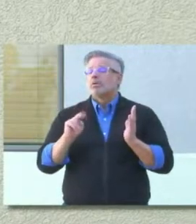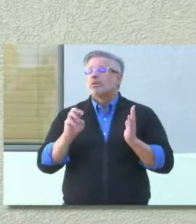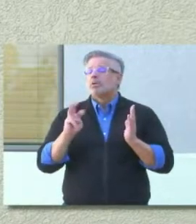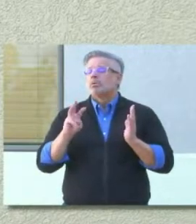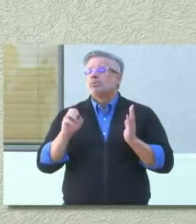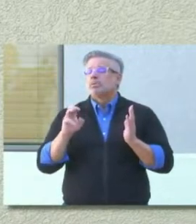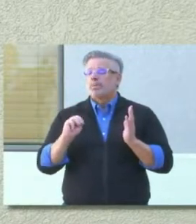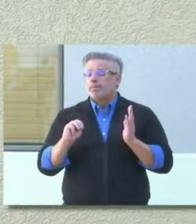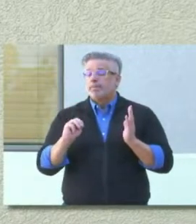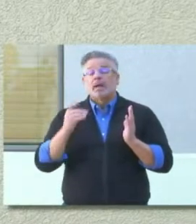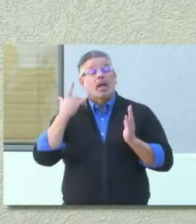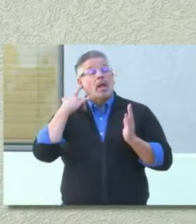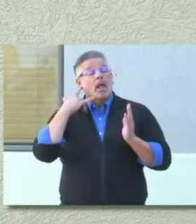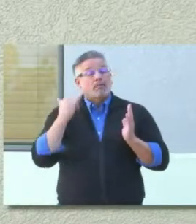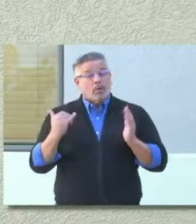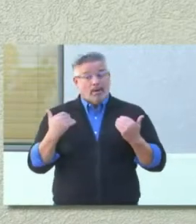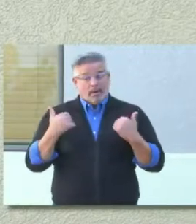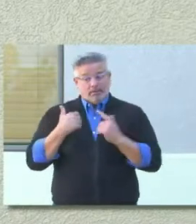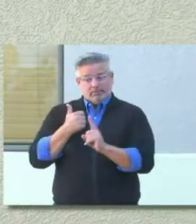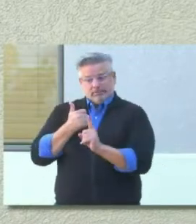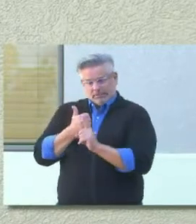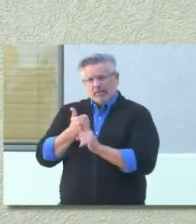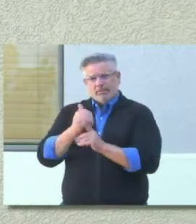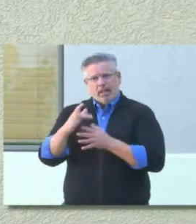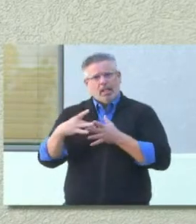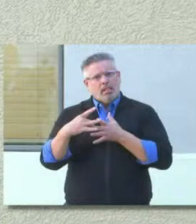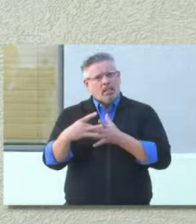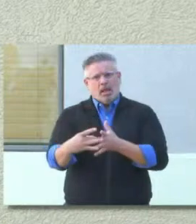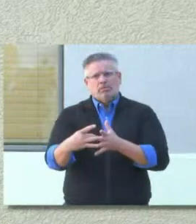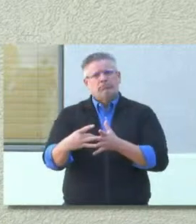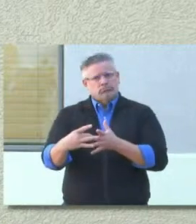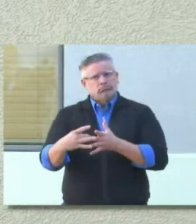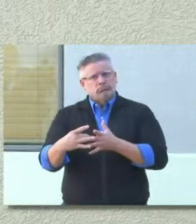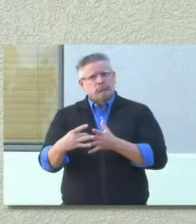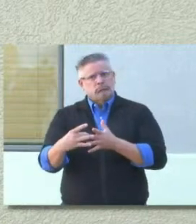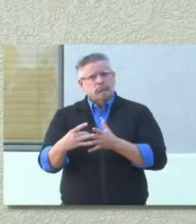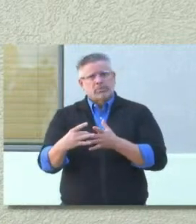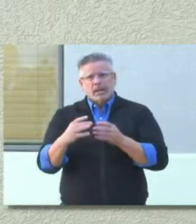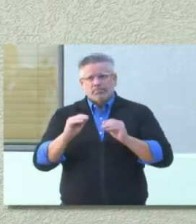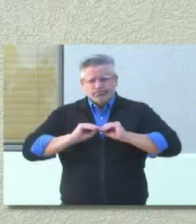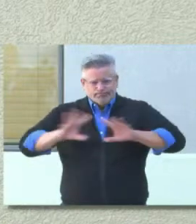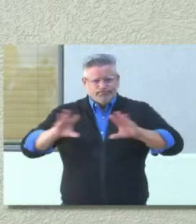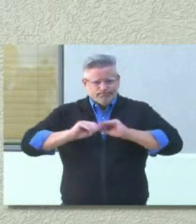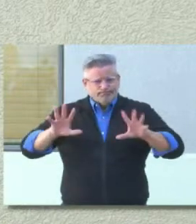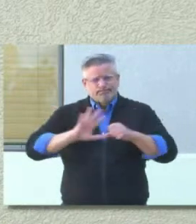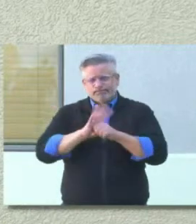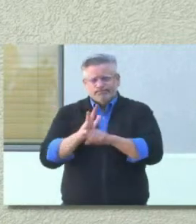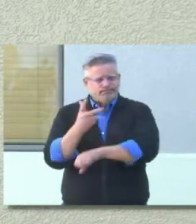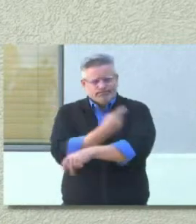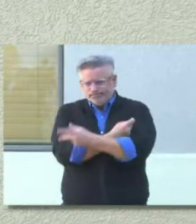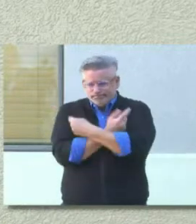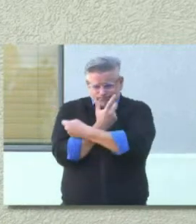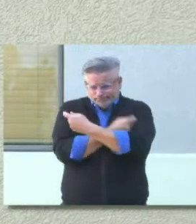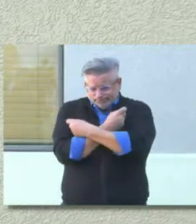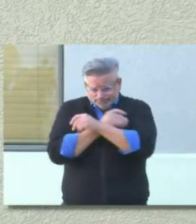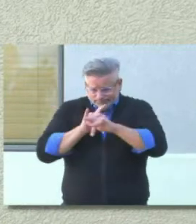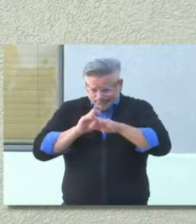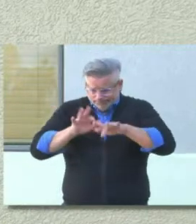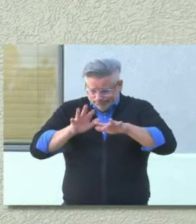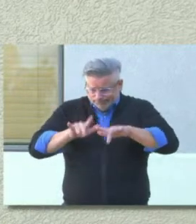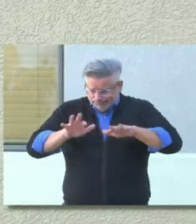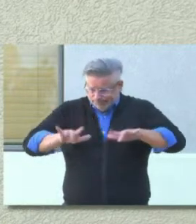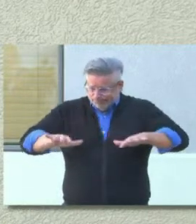Newsom. California has led the way in getting vaccines out to every corner of the